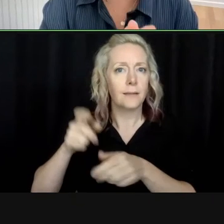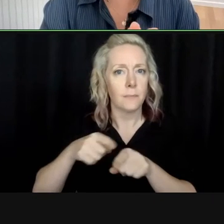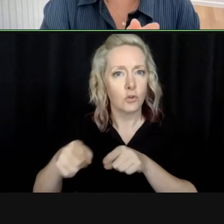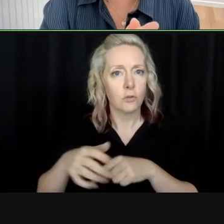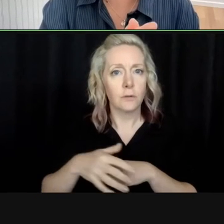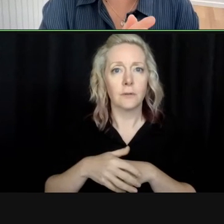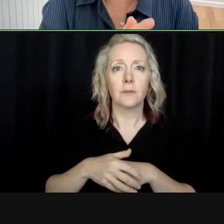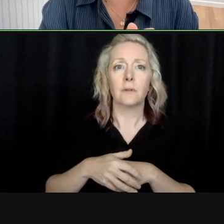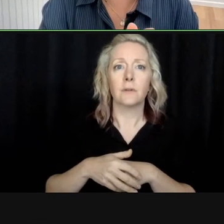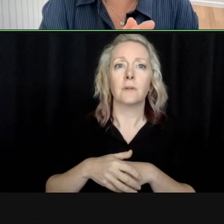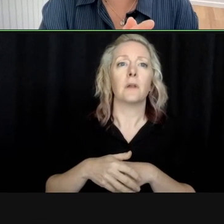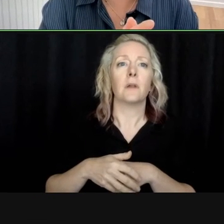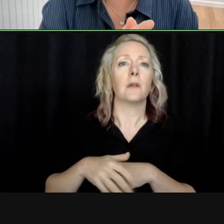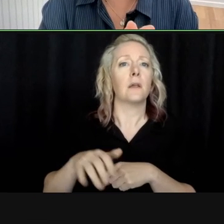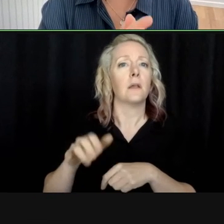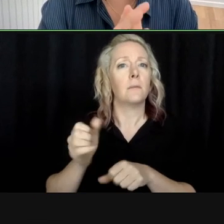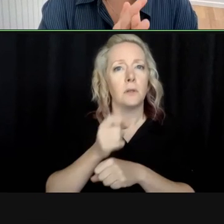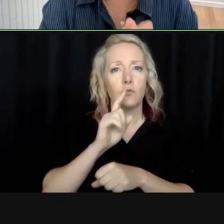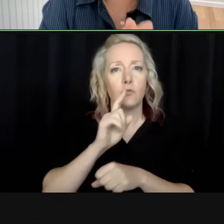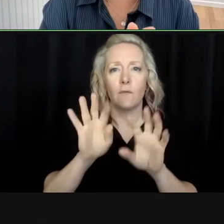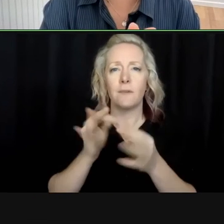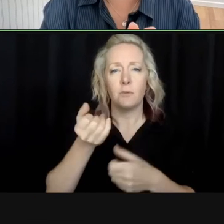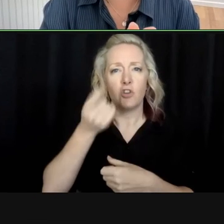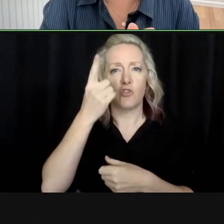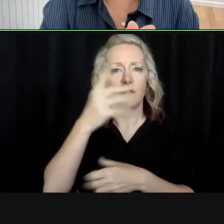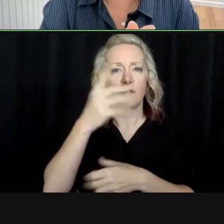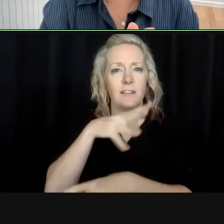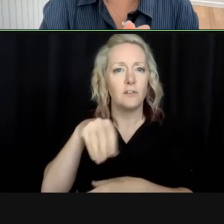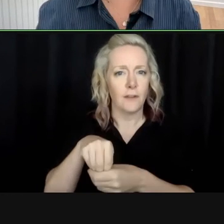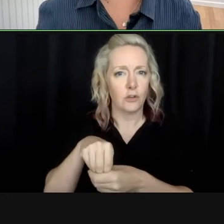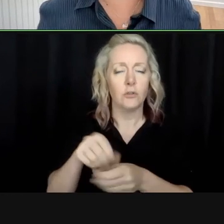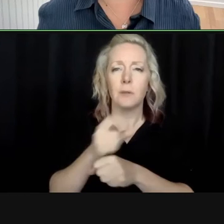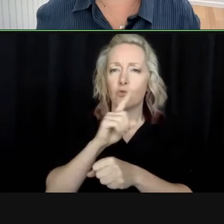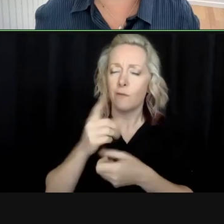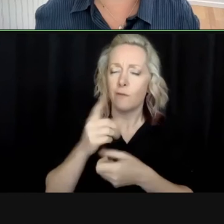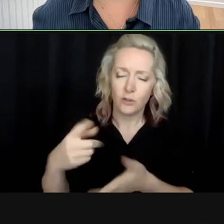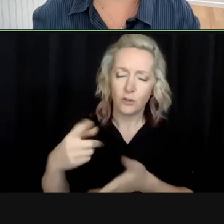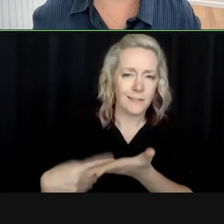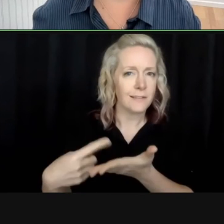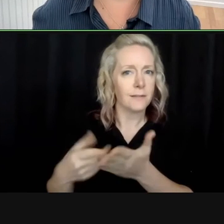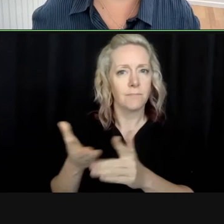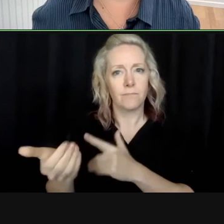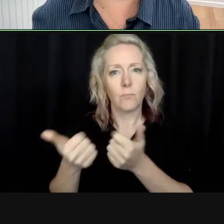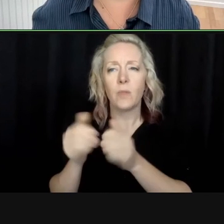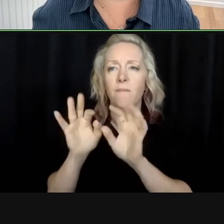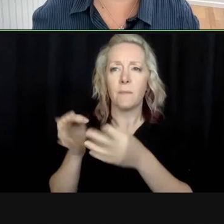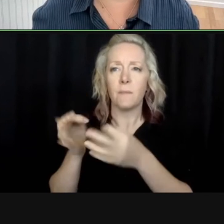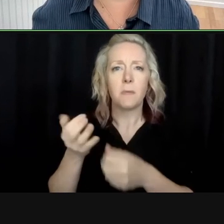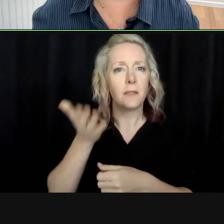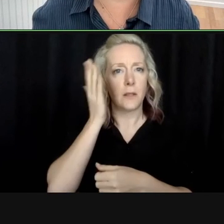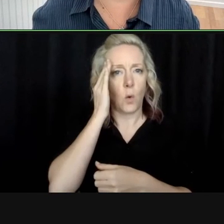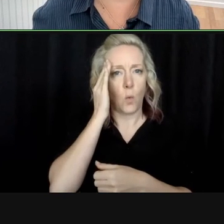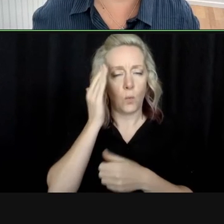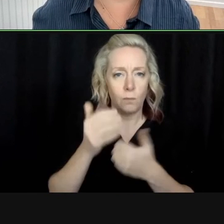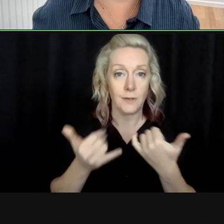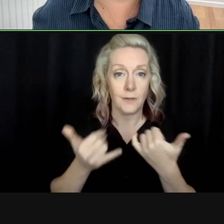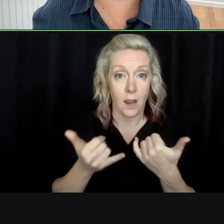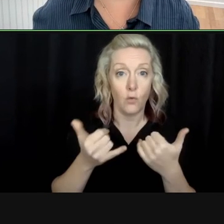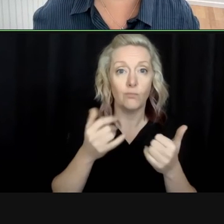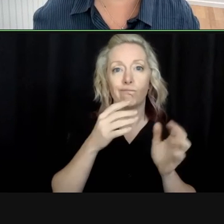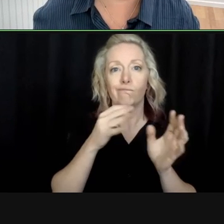that they really understand that intervention. And you've talked to them about that and they know what that's going to mean. I'm going to check my chat one